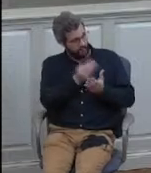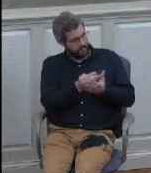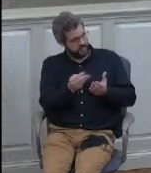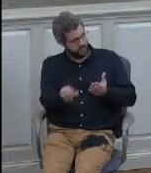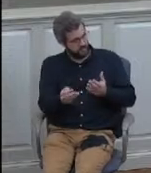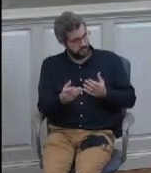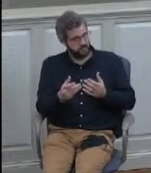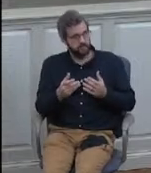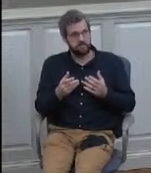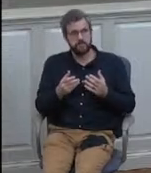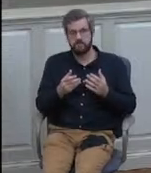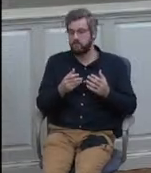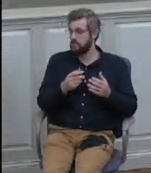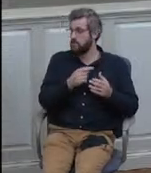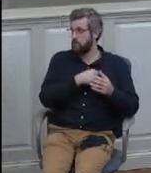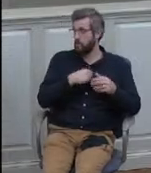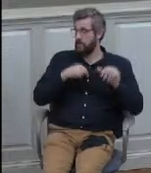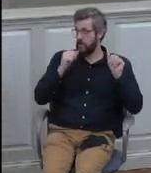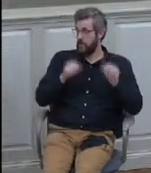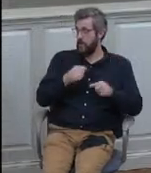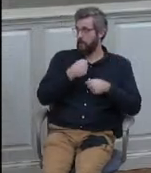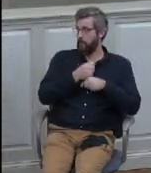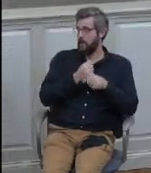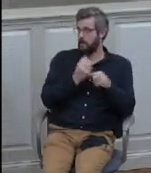We can assemble a book with each one.